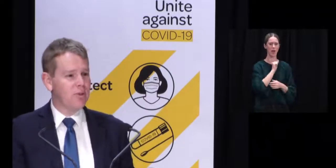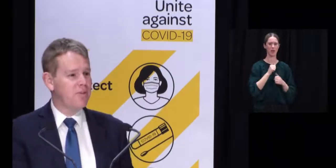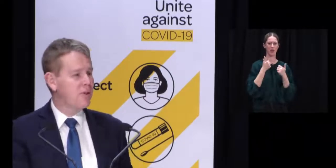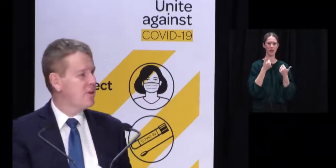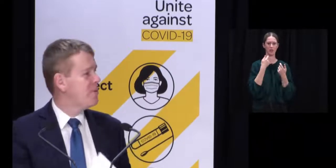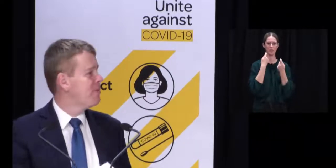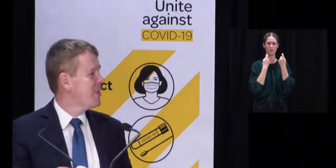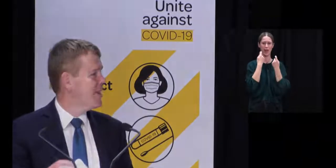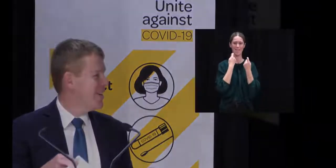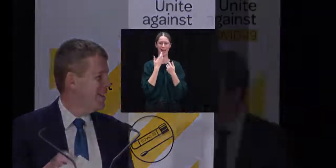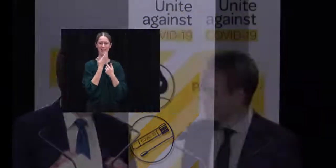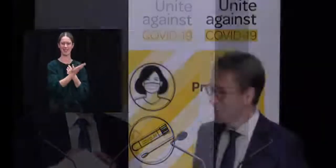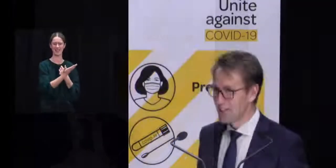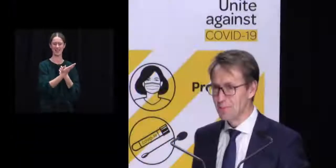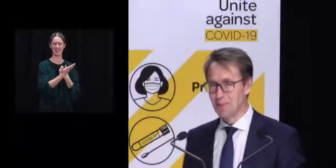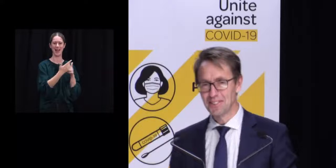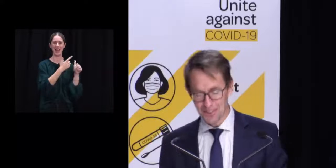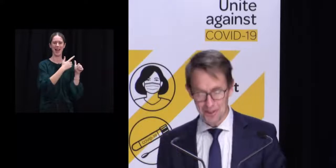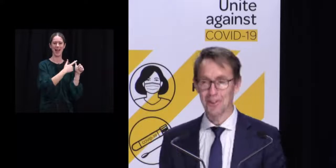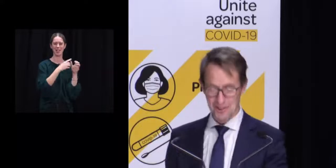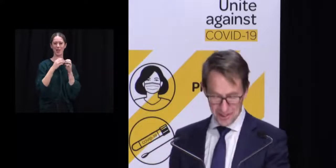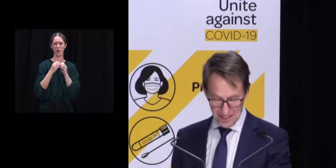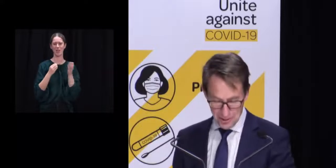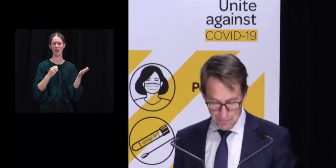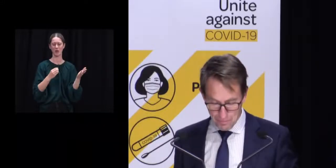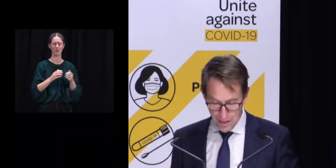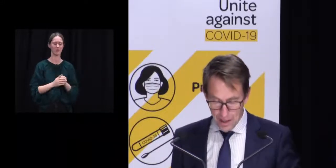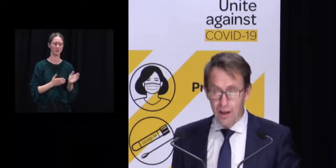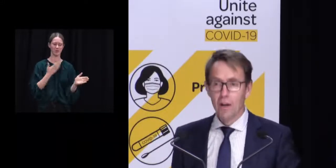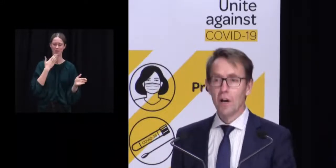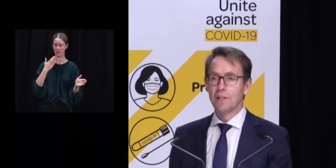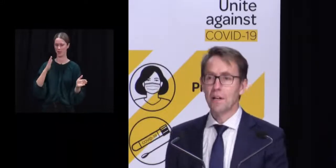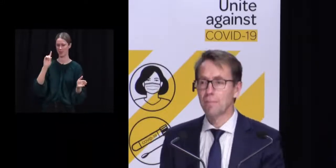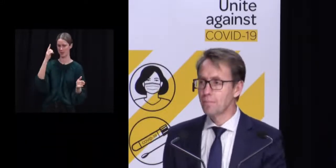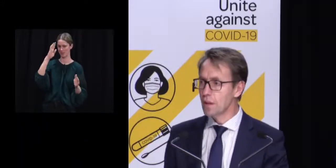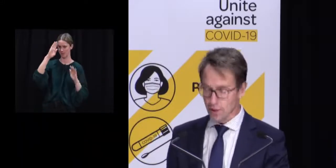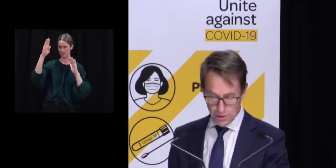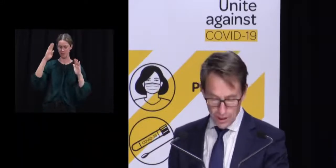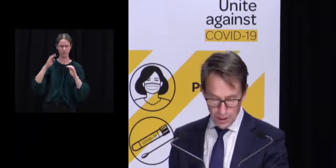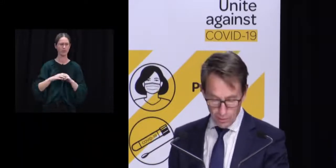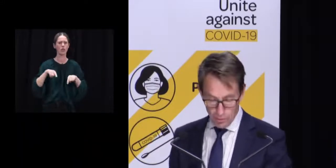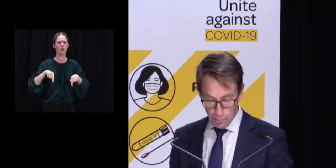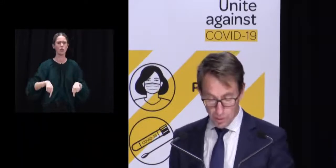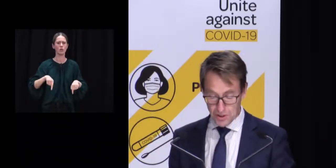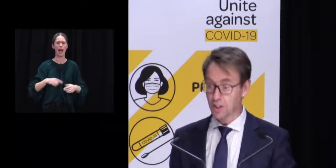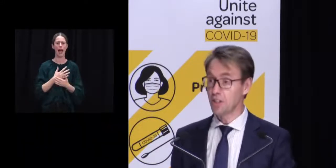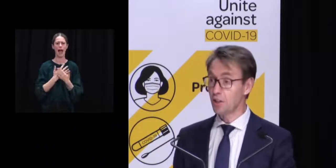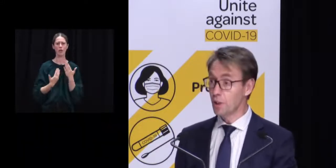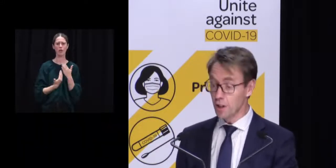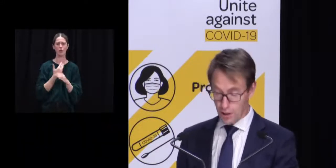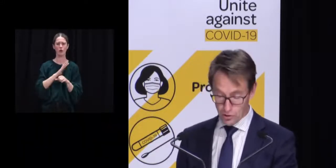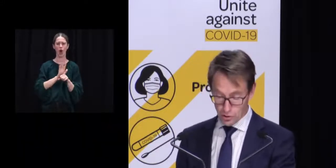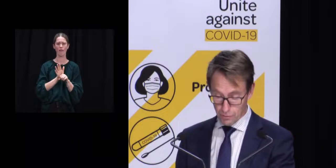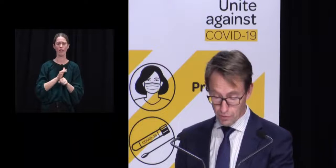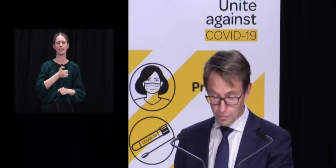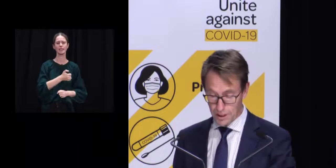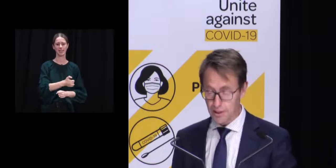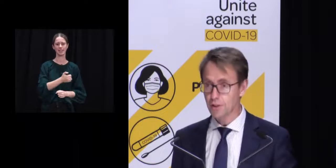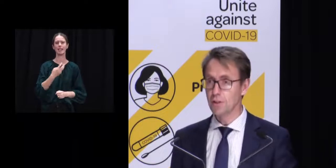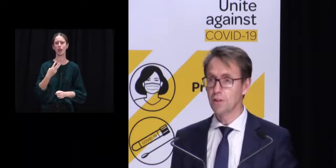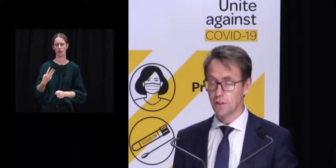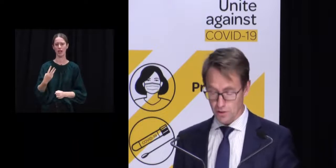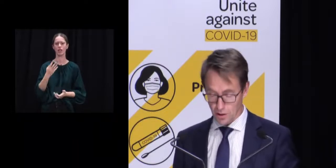29 26. For the daily update, I'll now hand over to the man with the legendary poker face, Dr. Bloomfield. Thank you, Minister. Kia